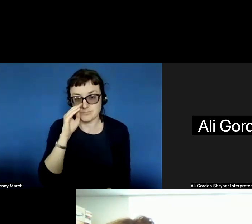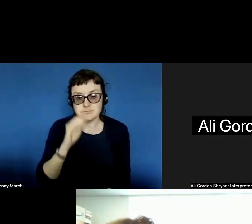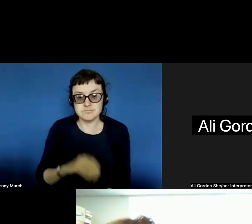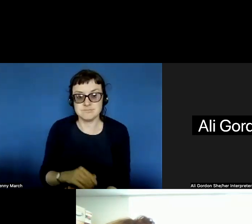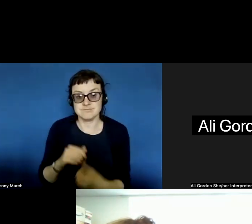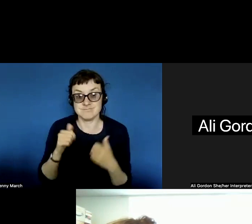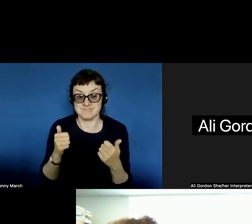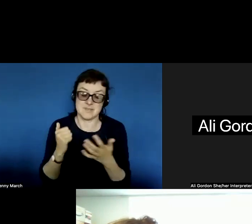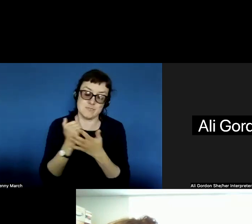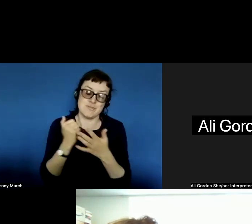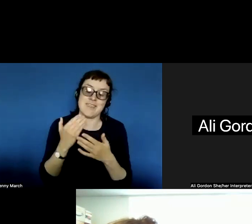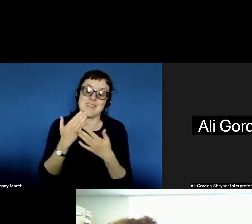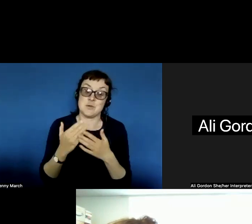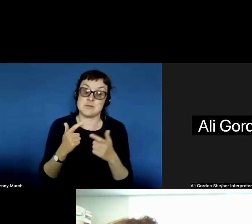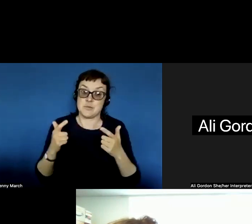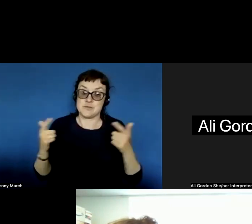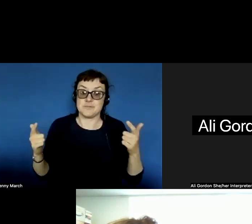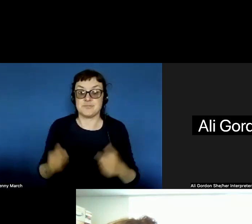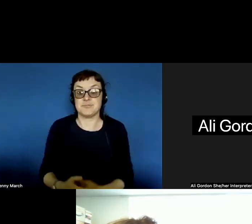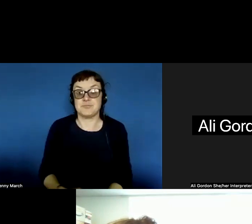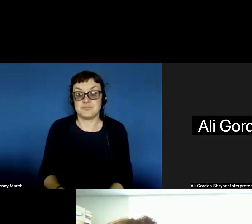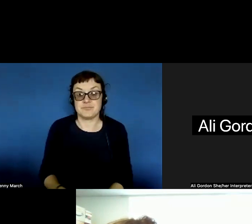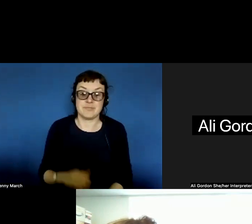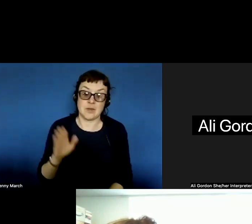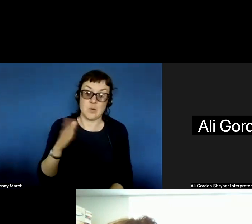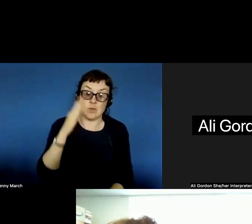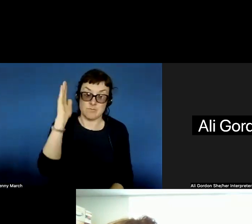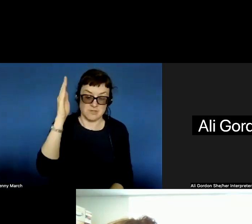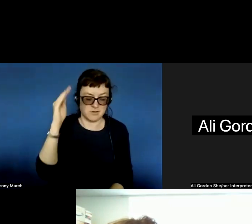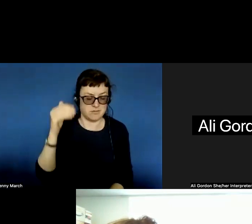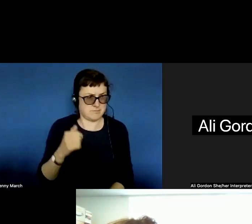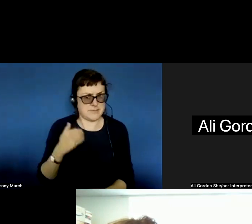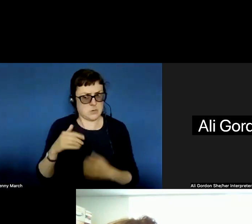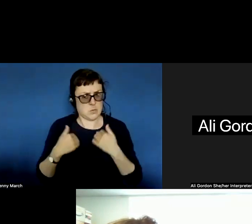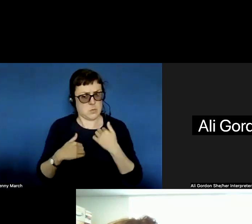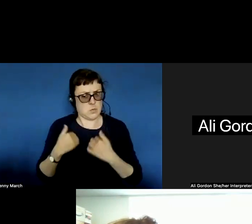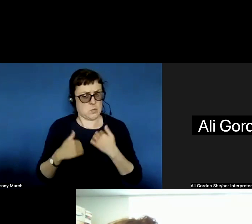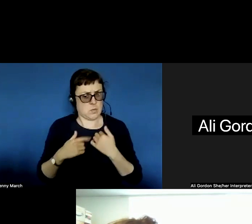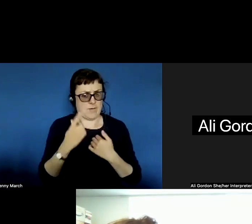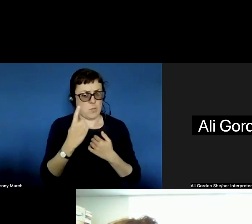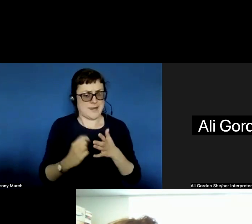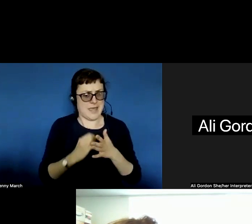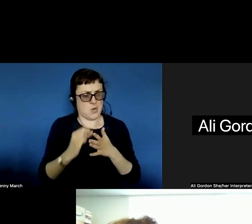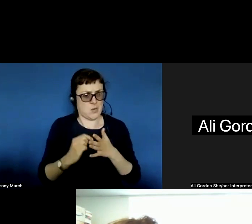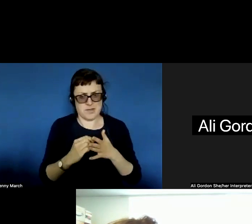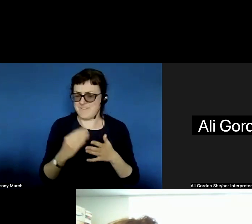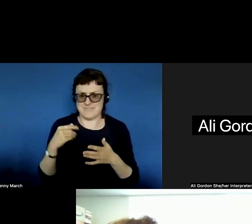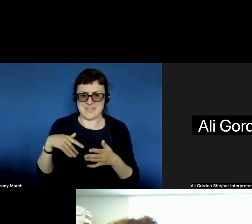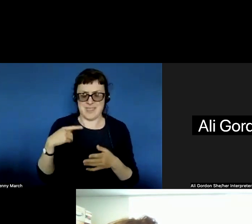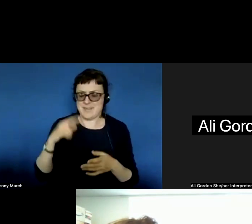But brilliant, thank you so much to all of our speakers. It's been really fascinating first hour that's absolutely flown